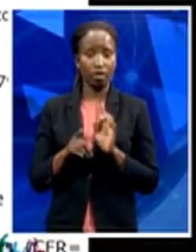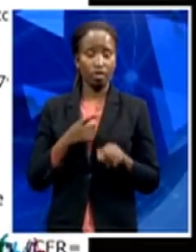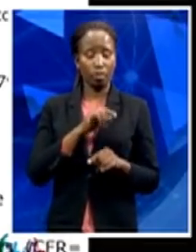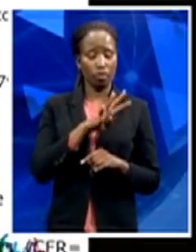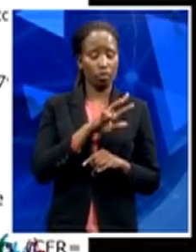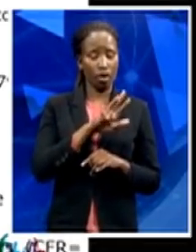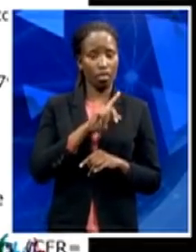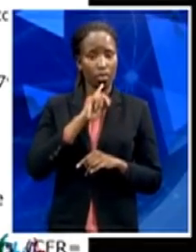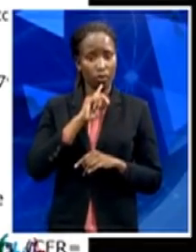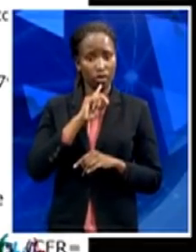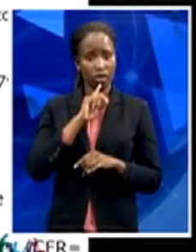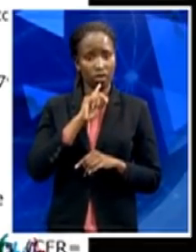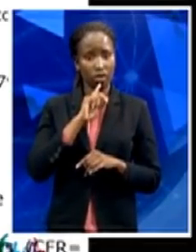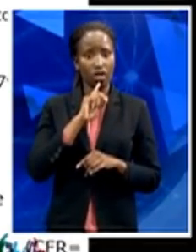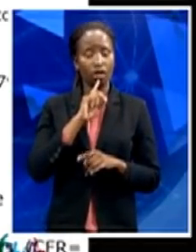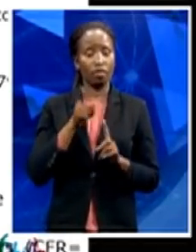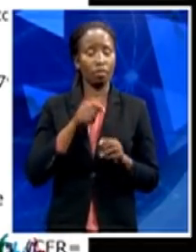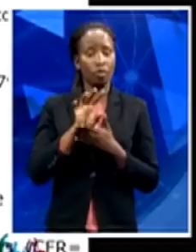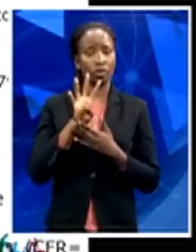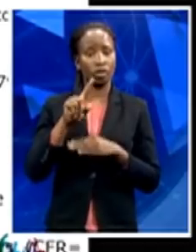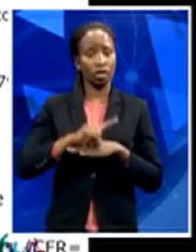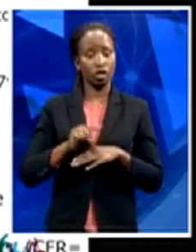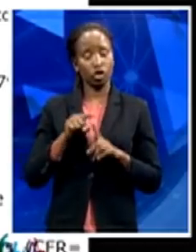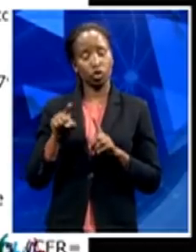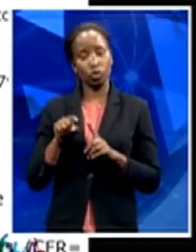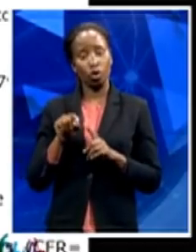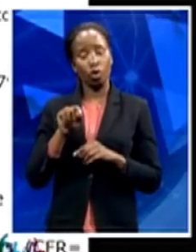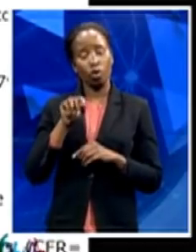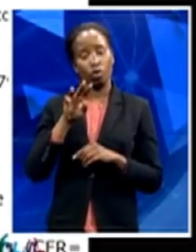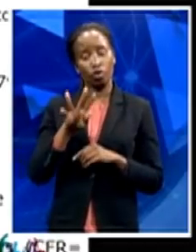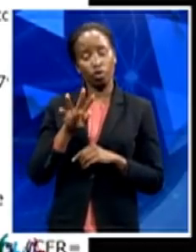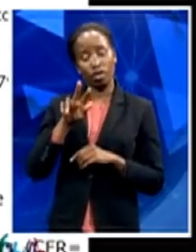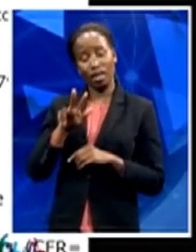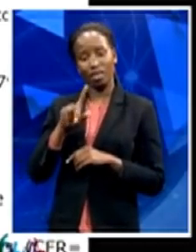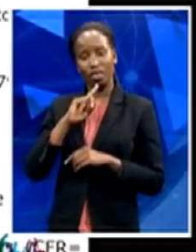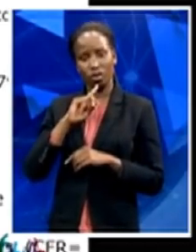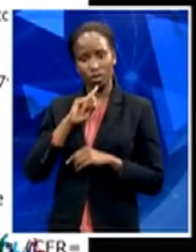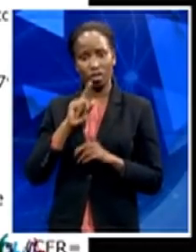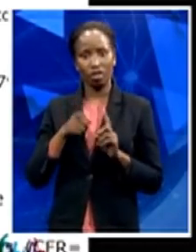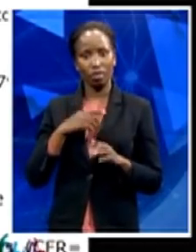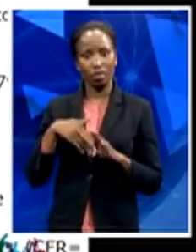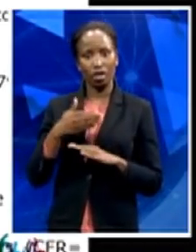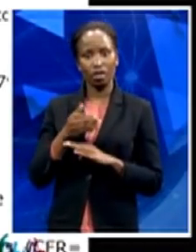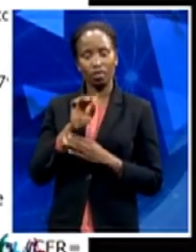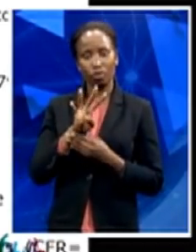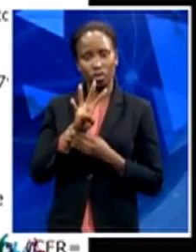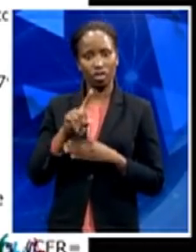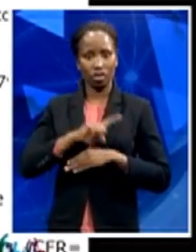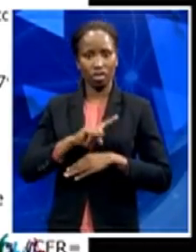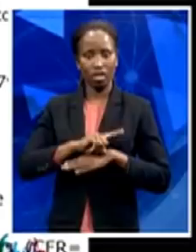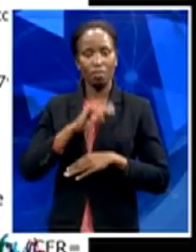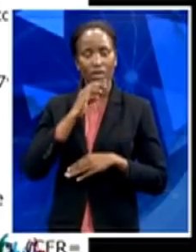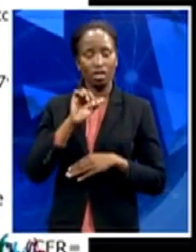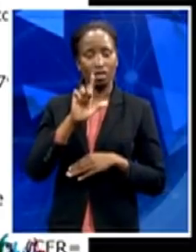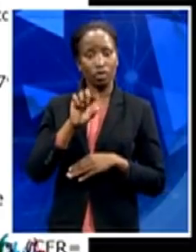to 84,000 in the last 14 days, with an overall 72% increase. In terms of deaths,